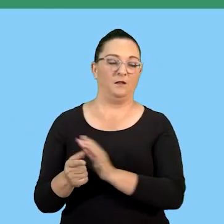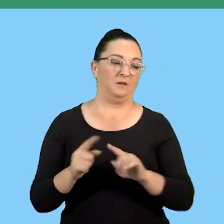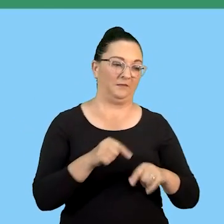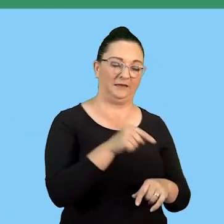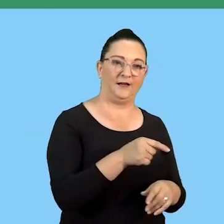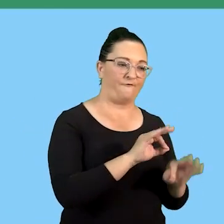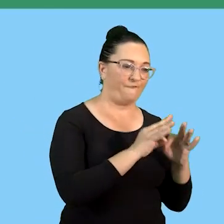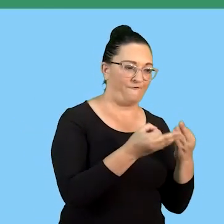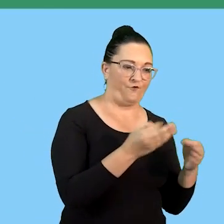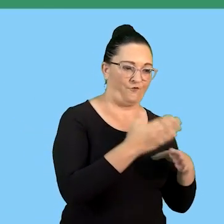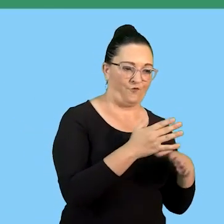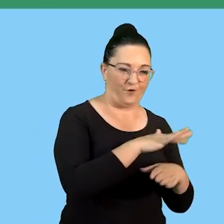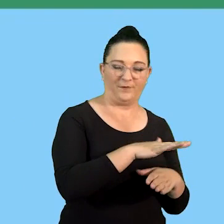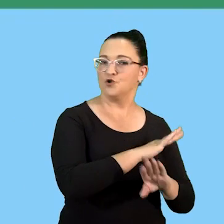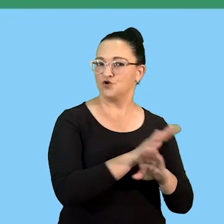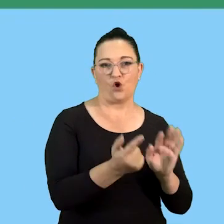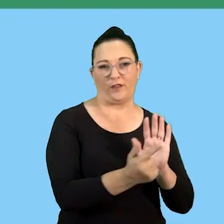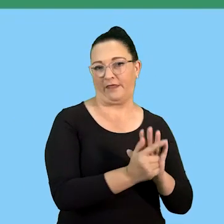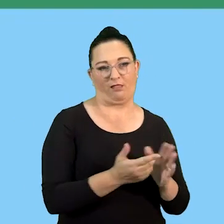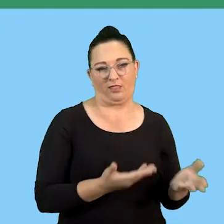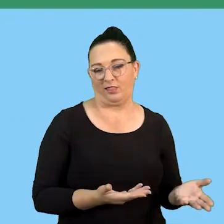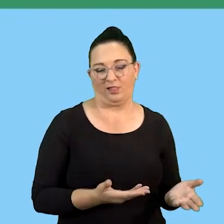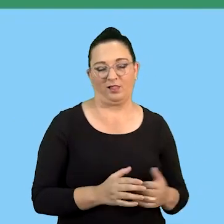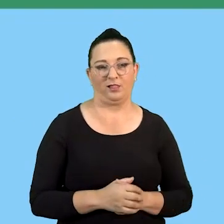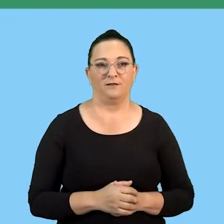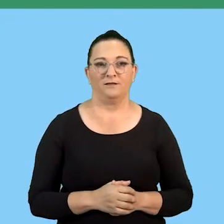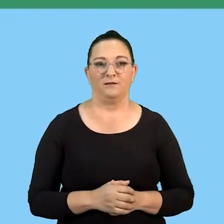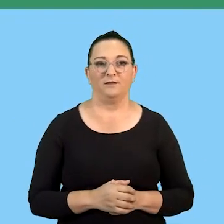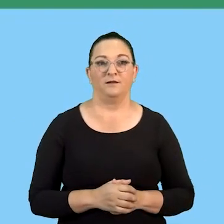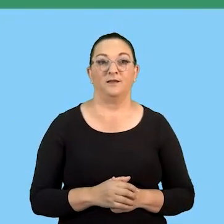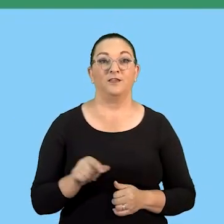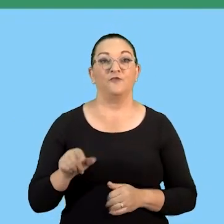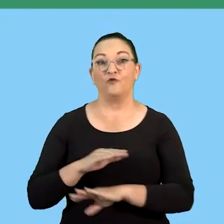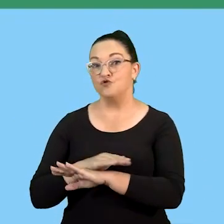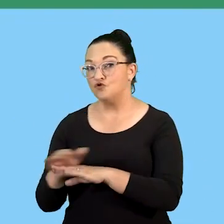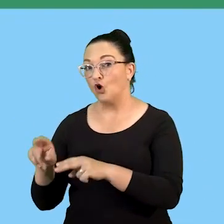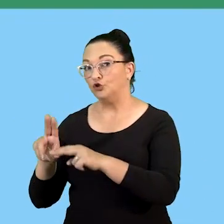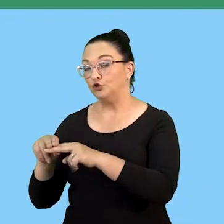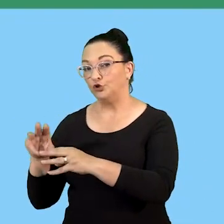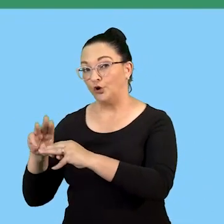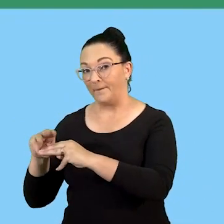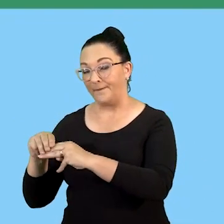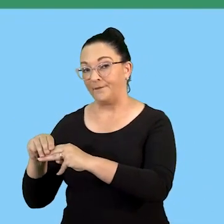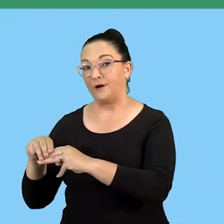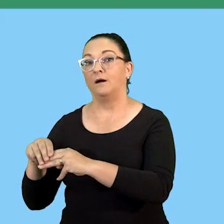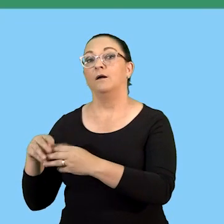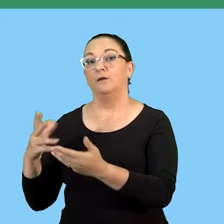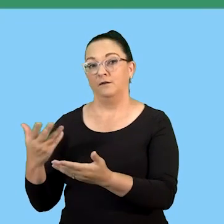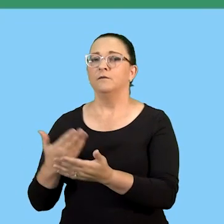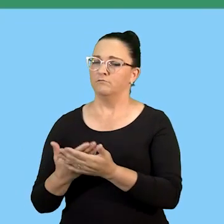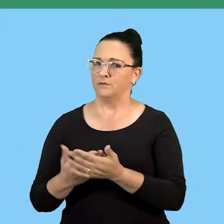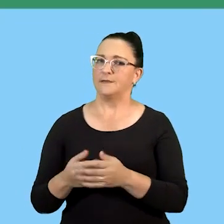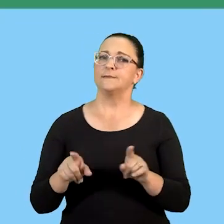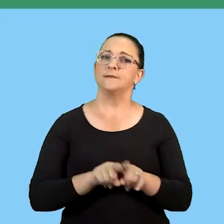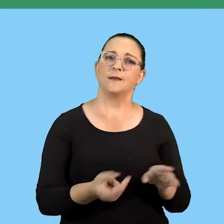or rather it cannot sue or be sued. Let's put it that way. So if you are not a union member, then you can belong to